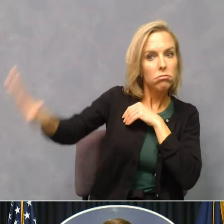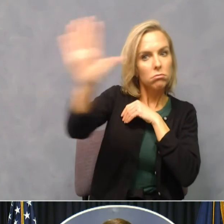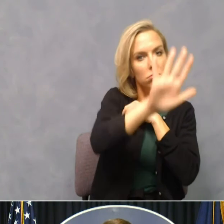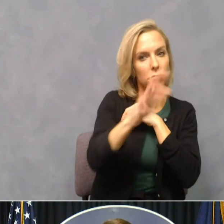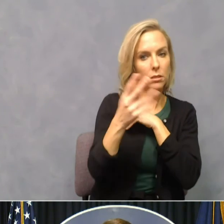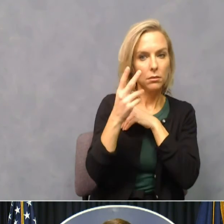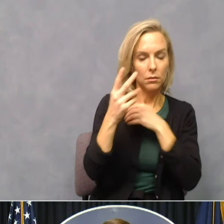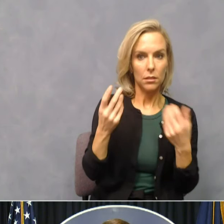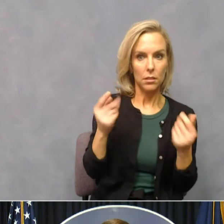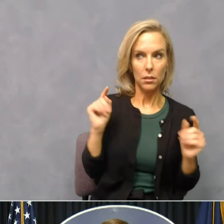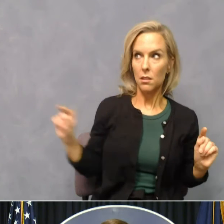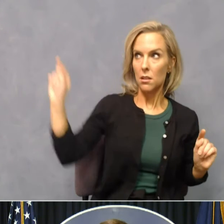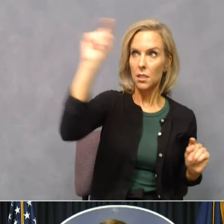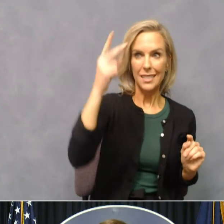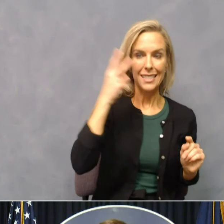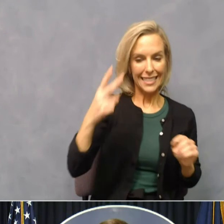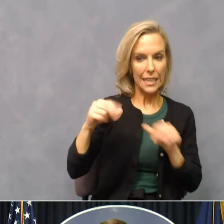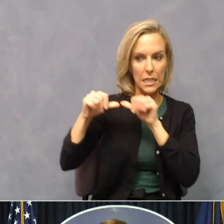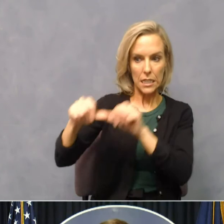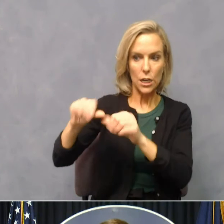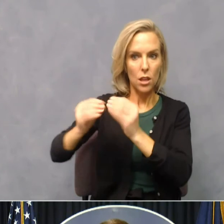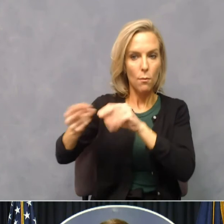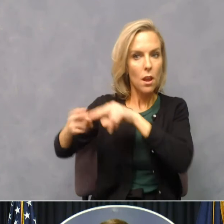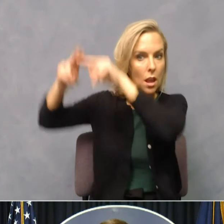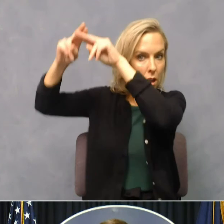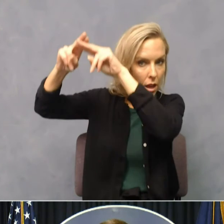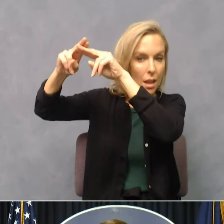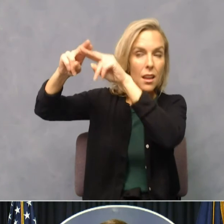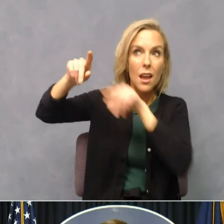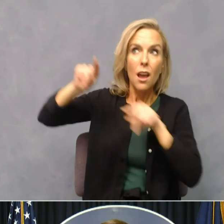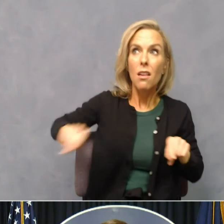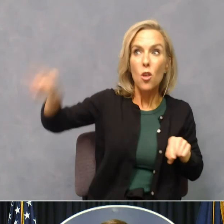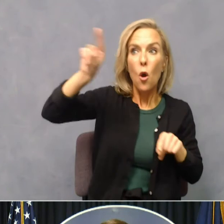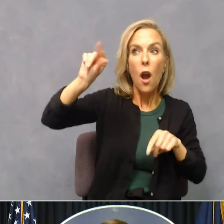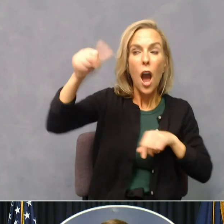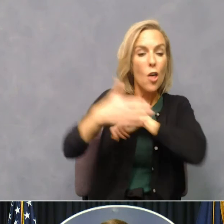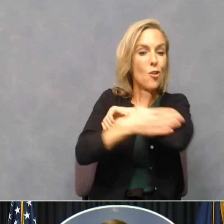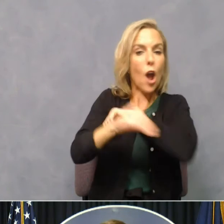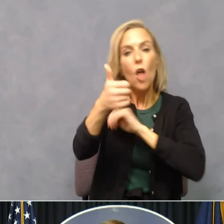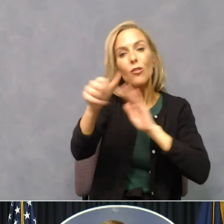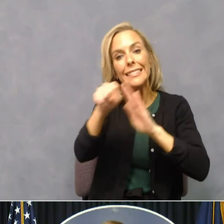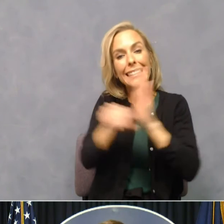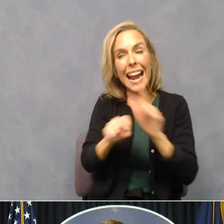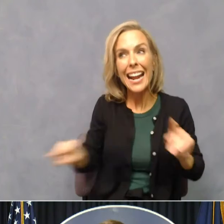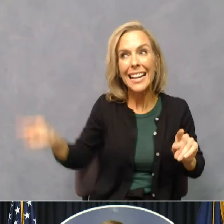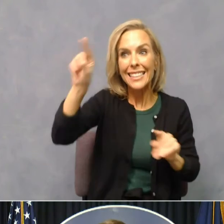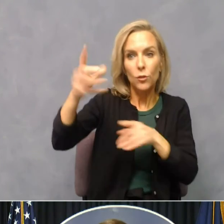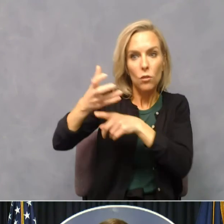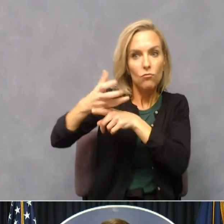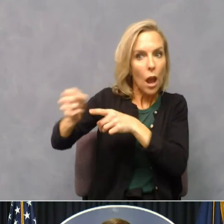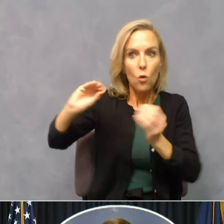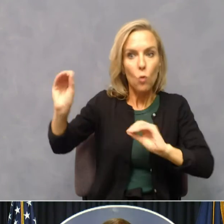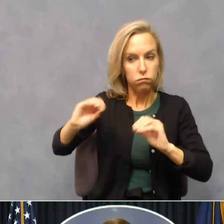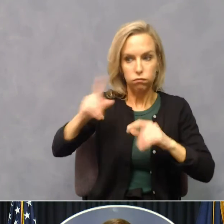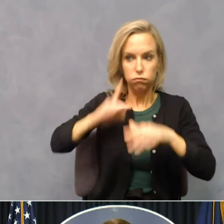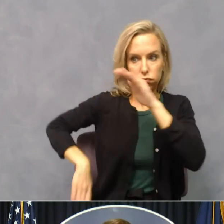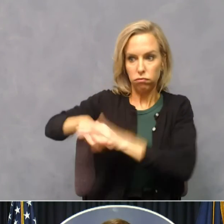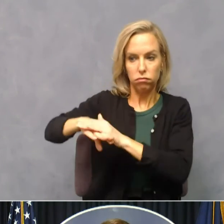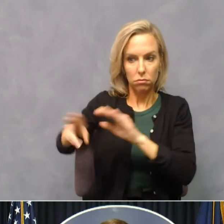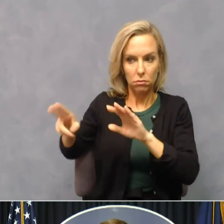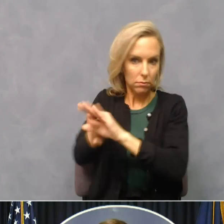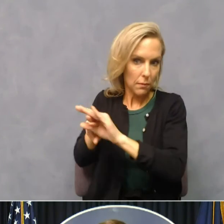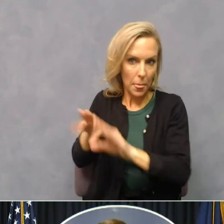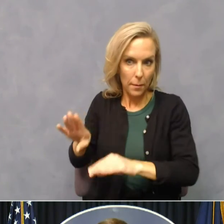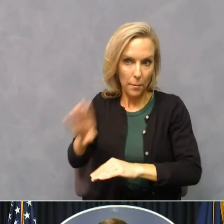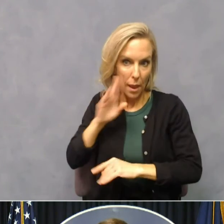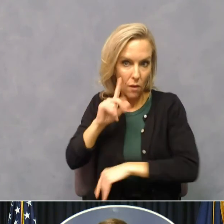in cases, as the rest of the country runs out of ICU beds and hospital beds. At this moment, we've stopped that from